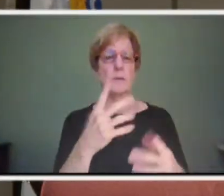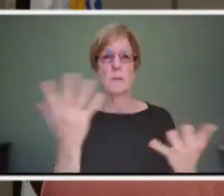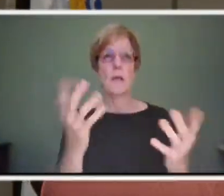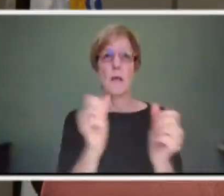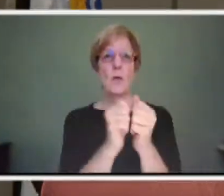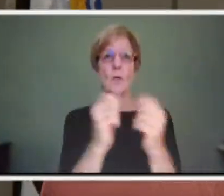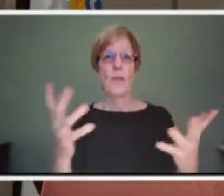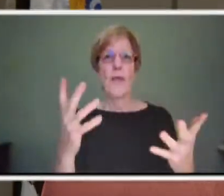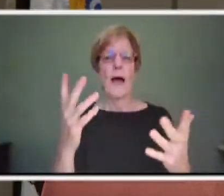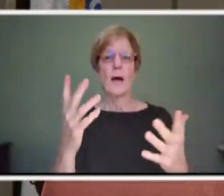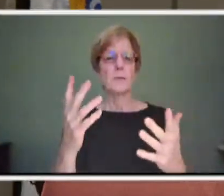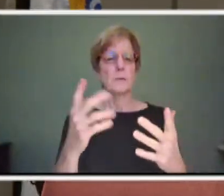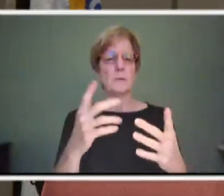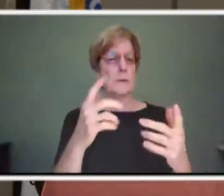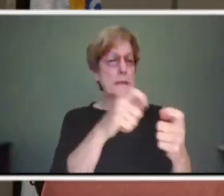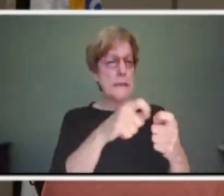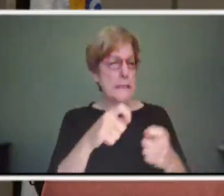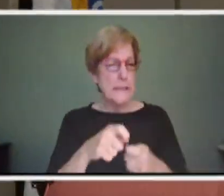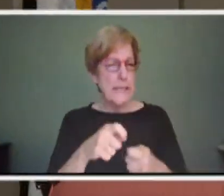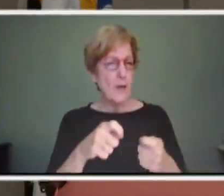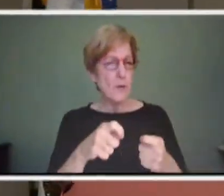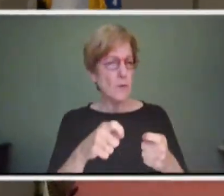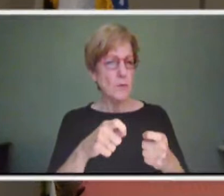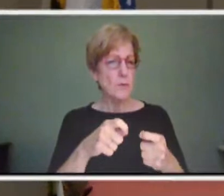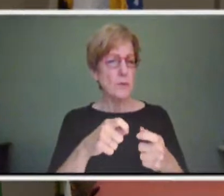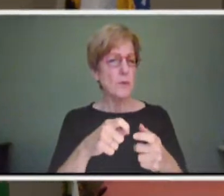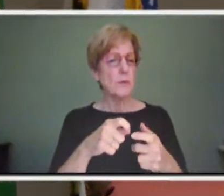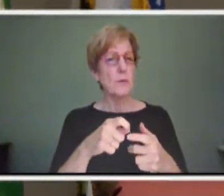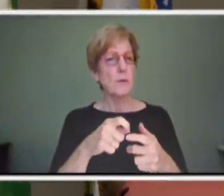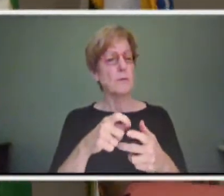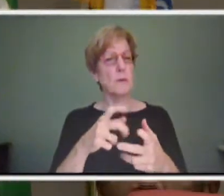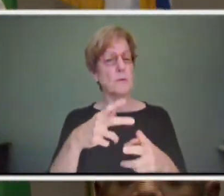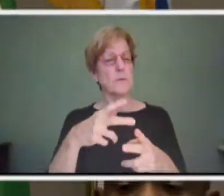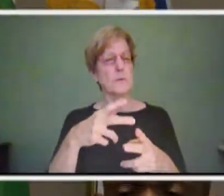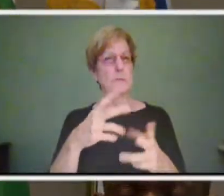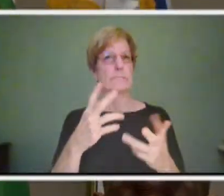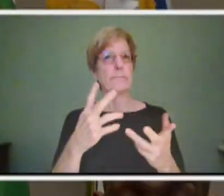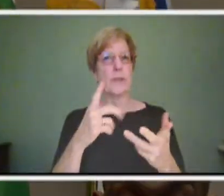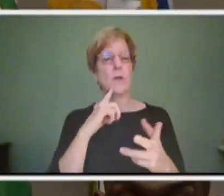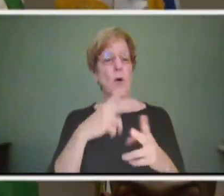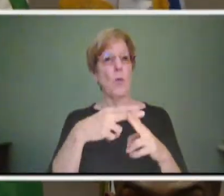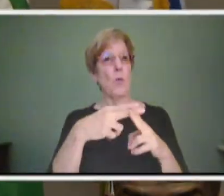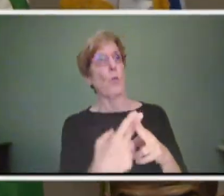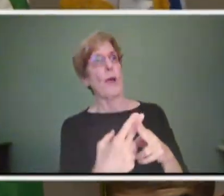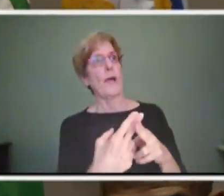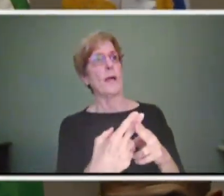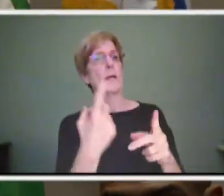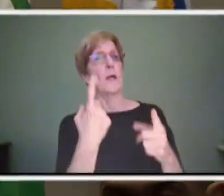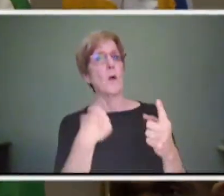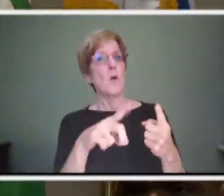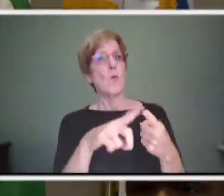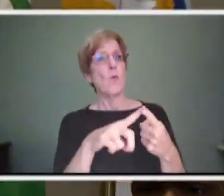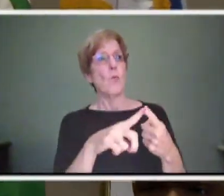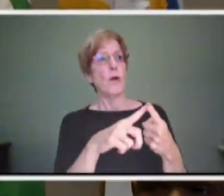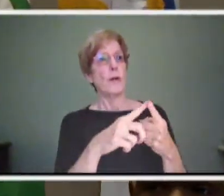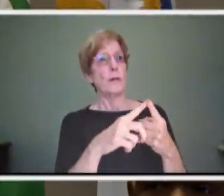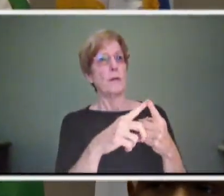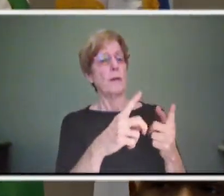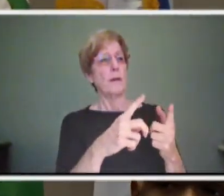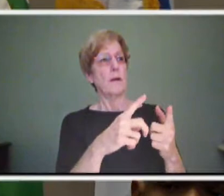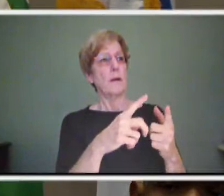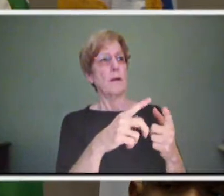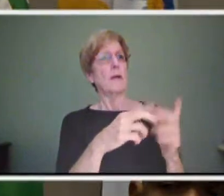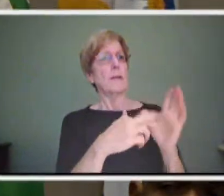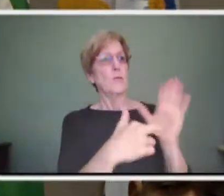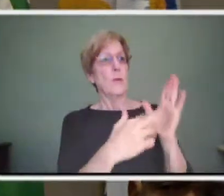of the details. There's a certain weight when a council member in a district comes forth and asks